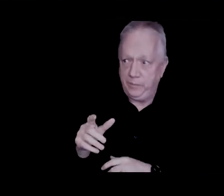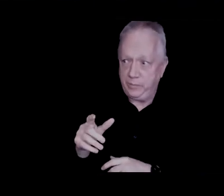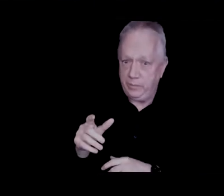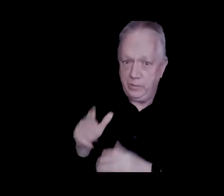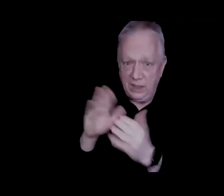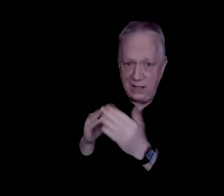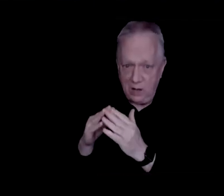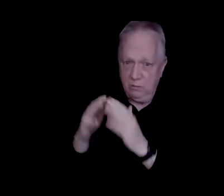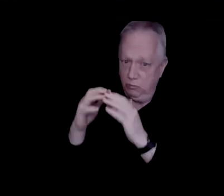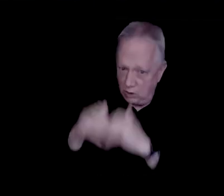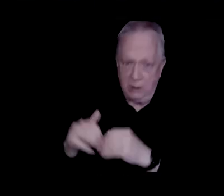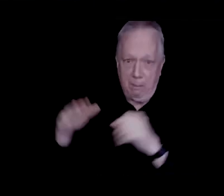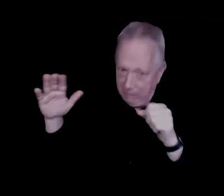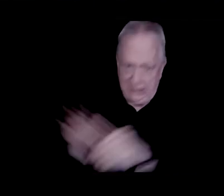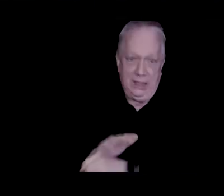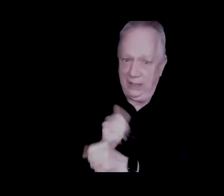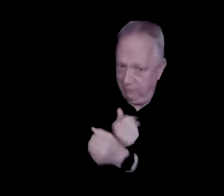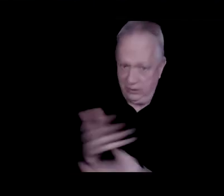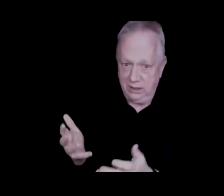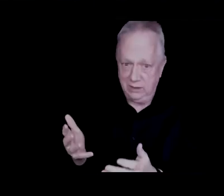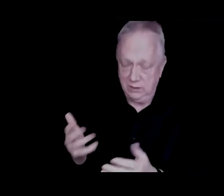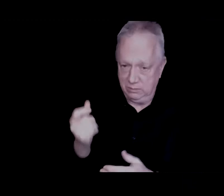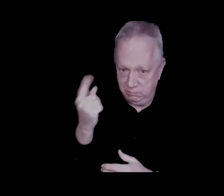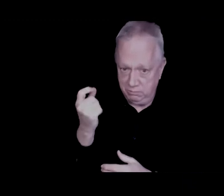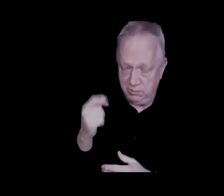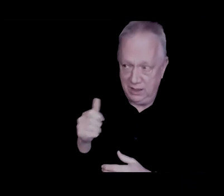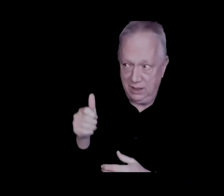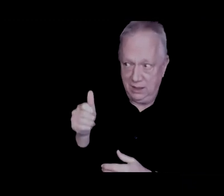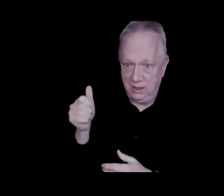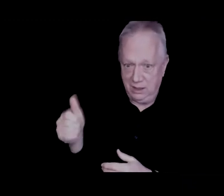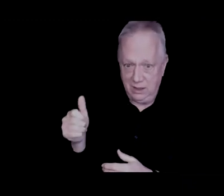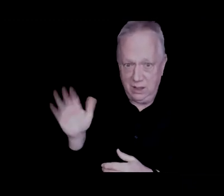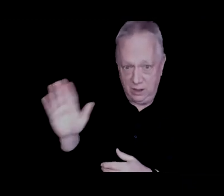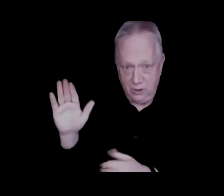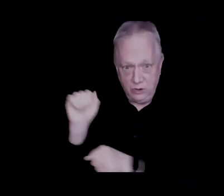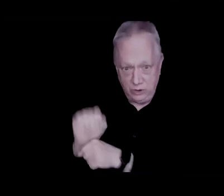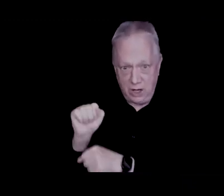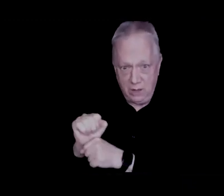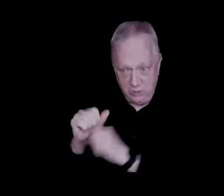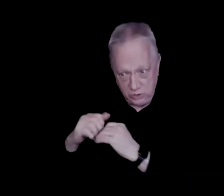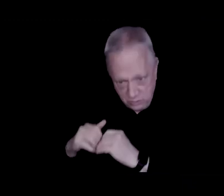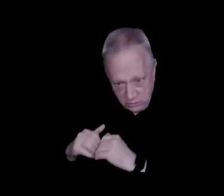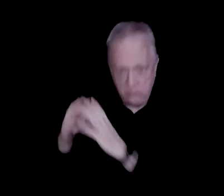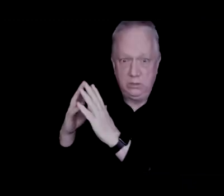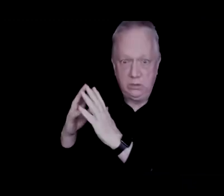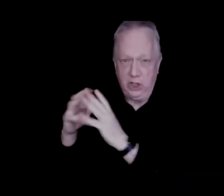town break down completely, you see? And so her job is